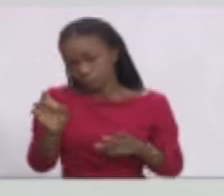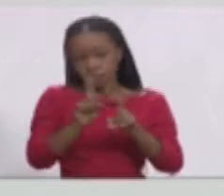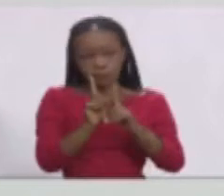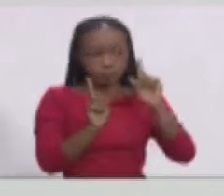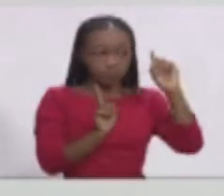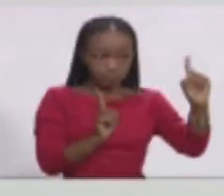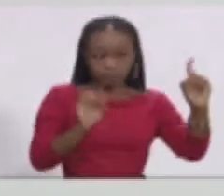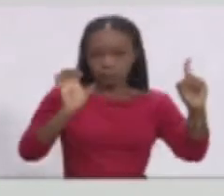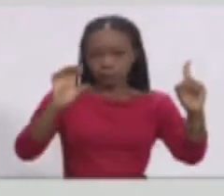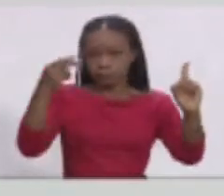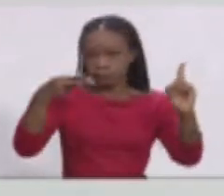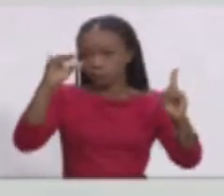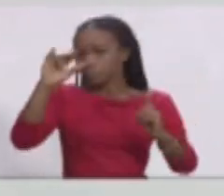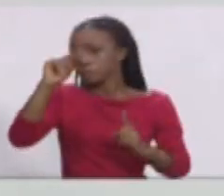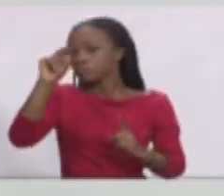Chinese national.